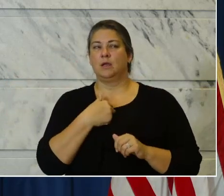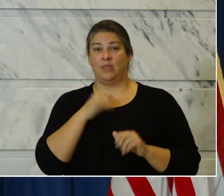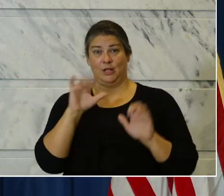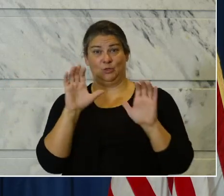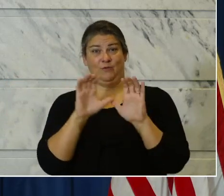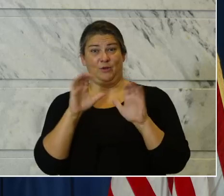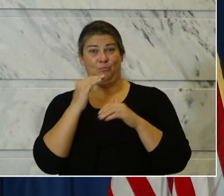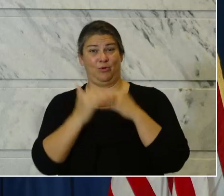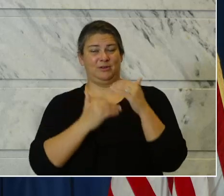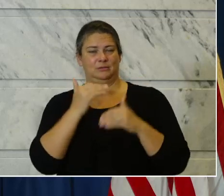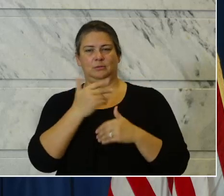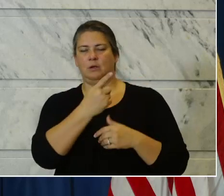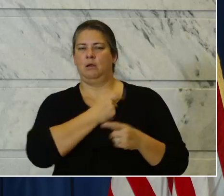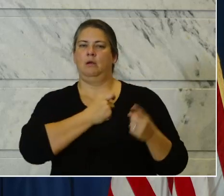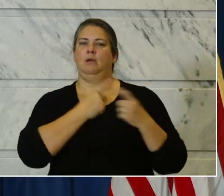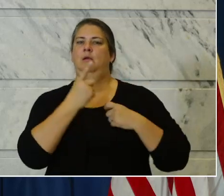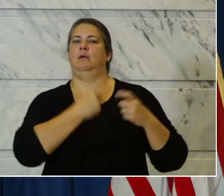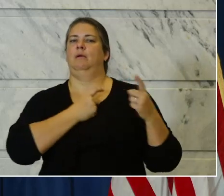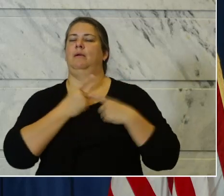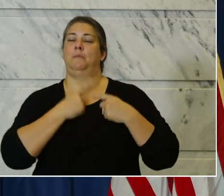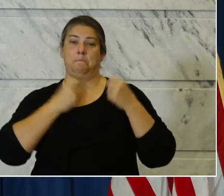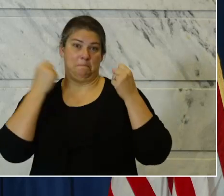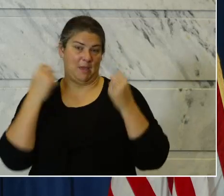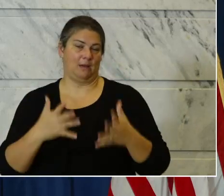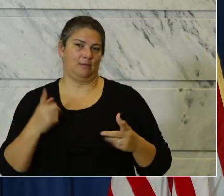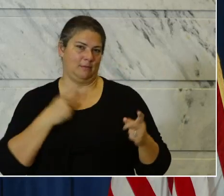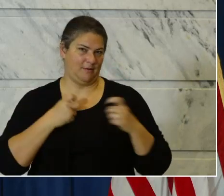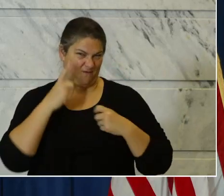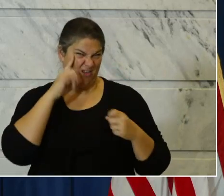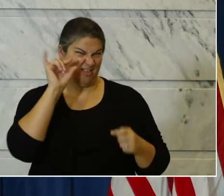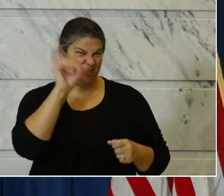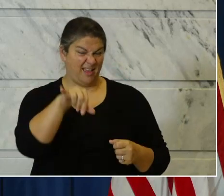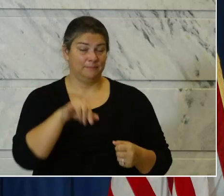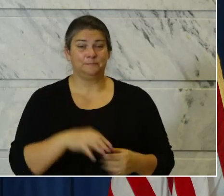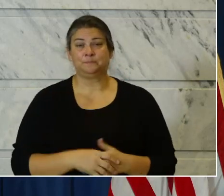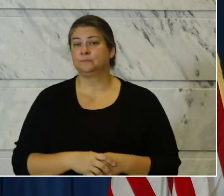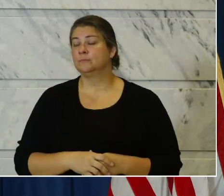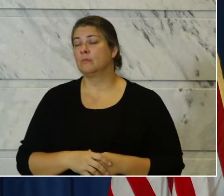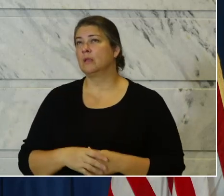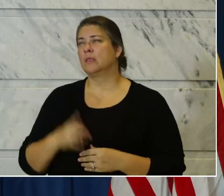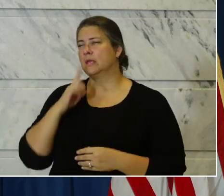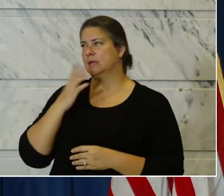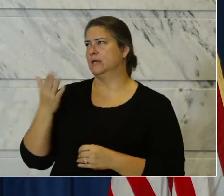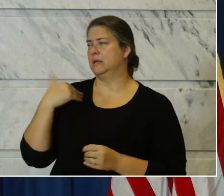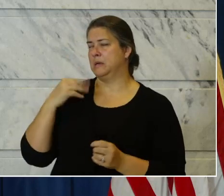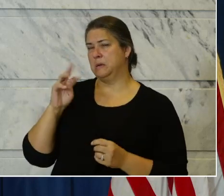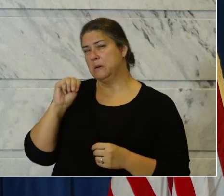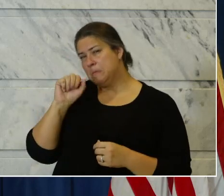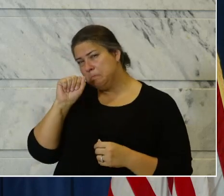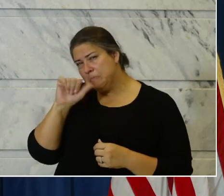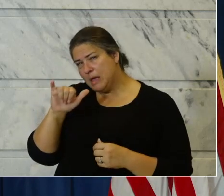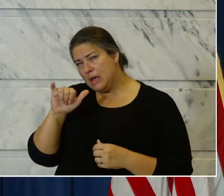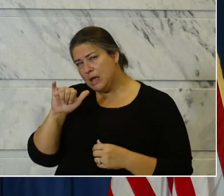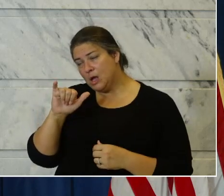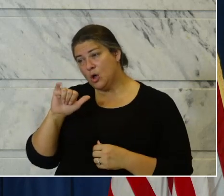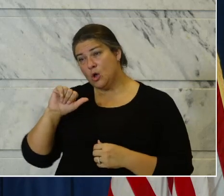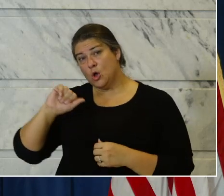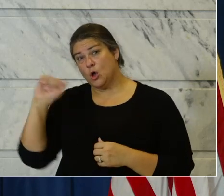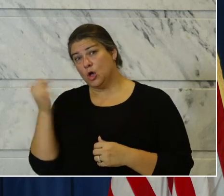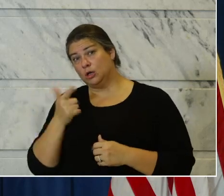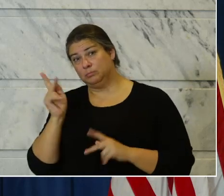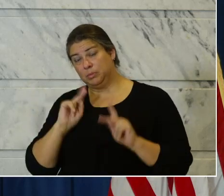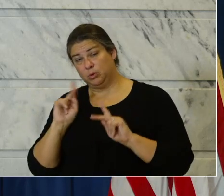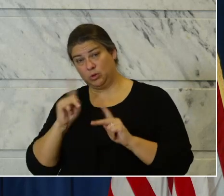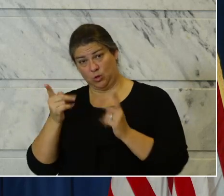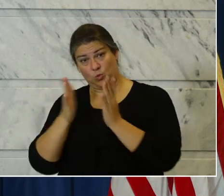about. Just so people understand, since sometime in May, all claimants, when they request their payments,